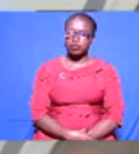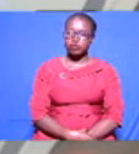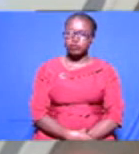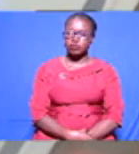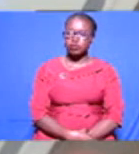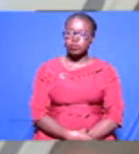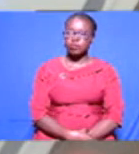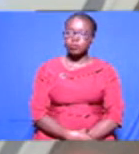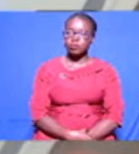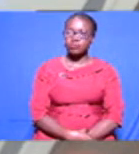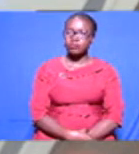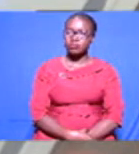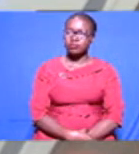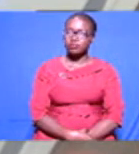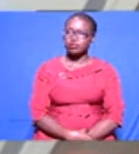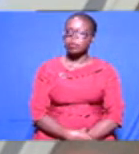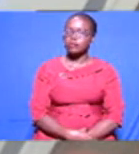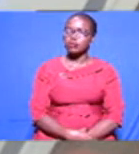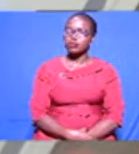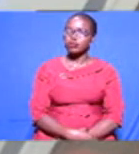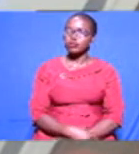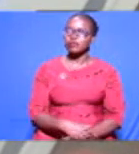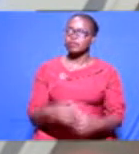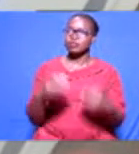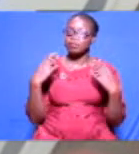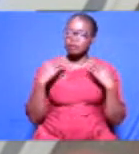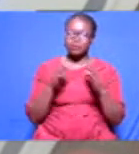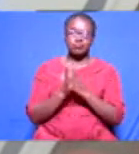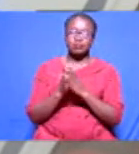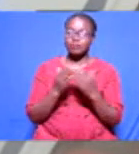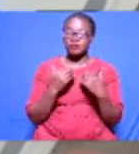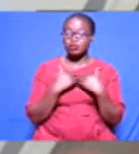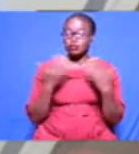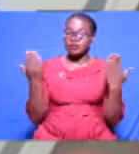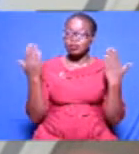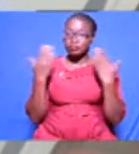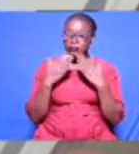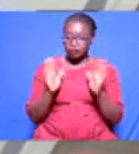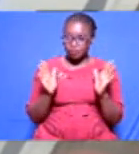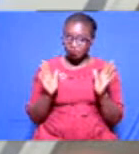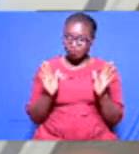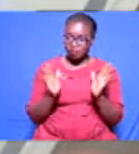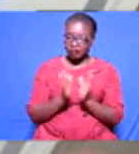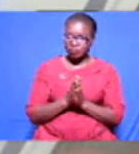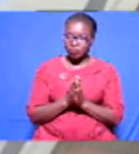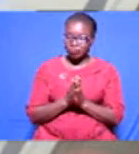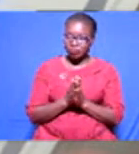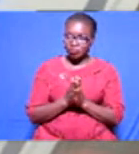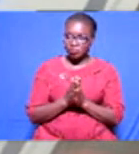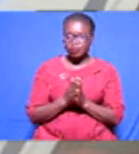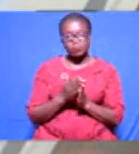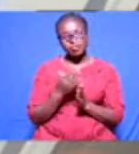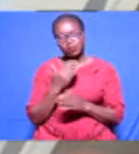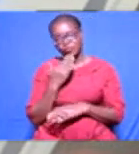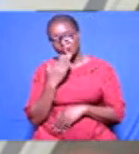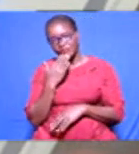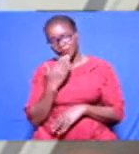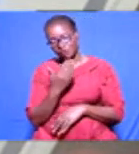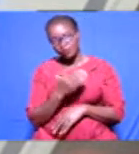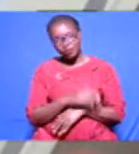Thank and you, those are all the sports stories we had for you tonight. I wanted to say thank you, Marakwet. Thank you. You're